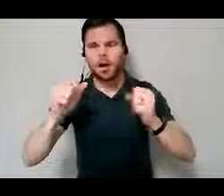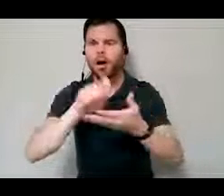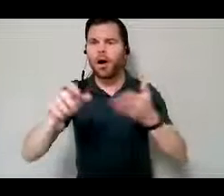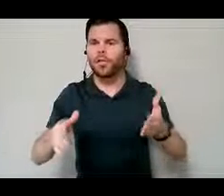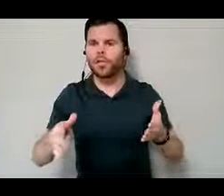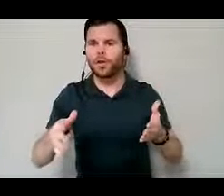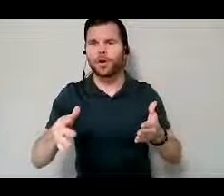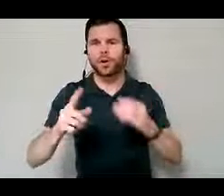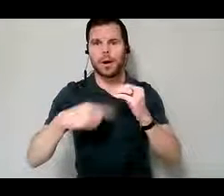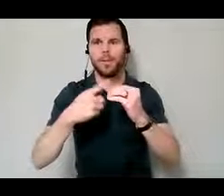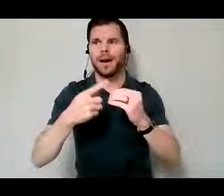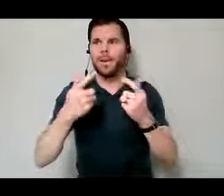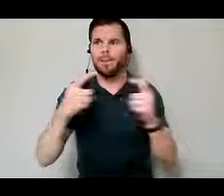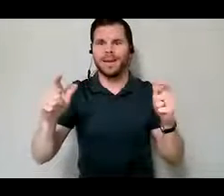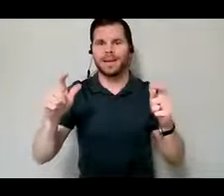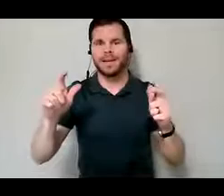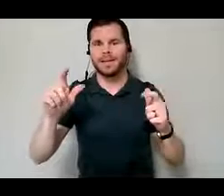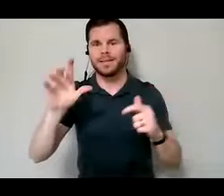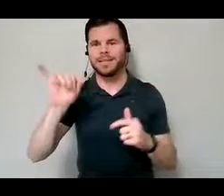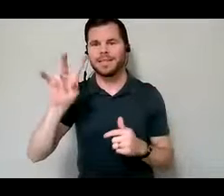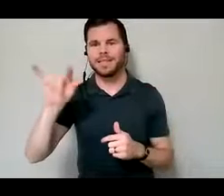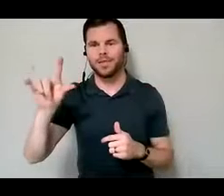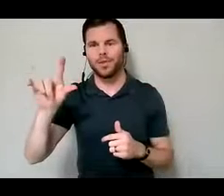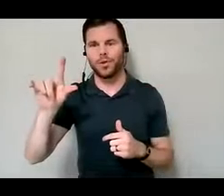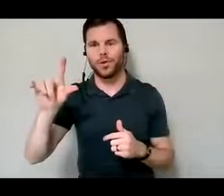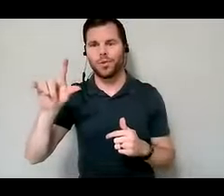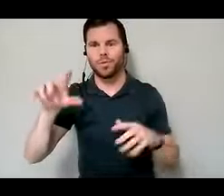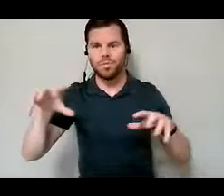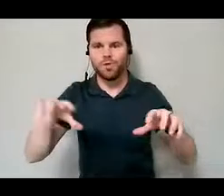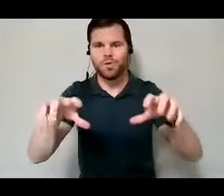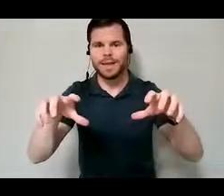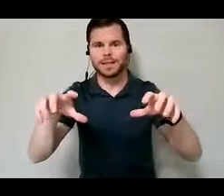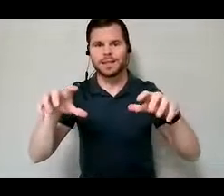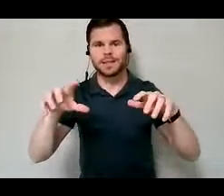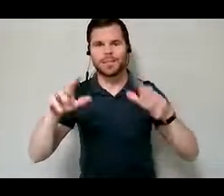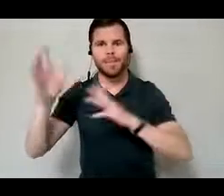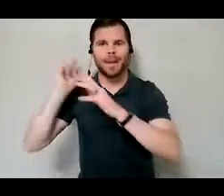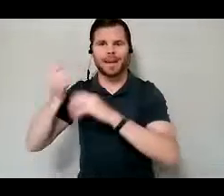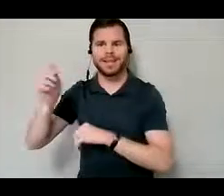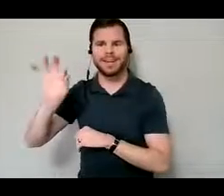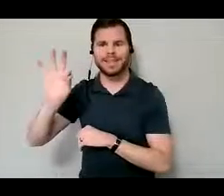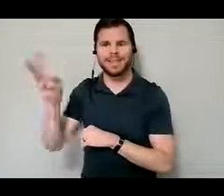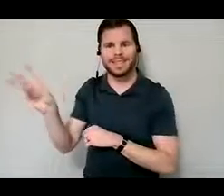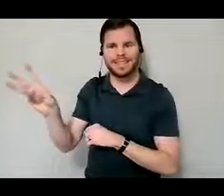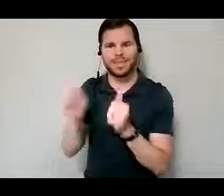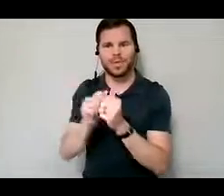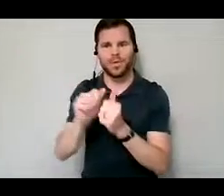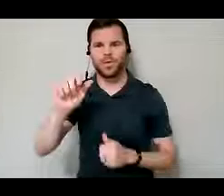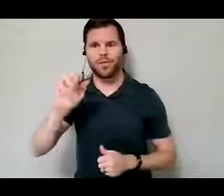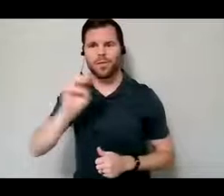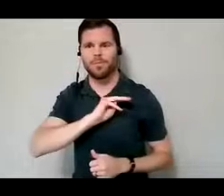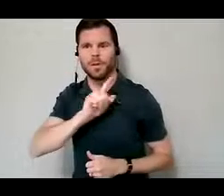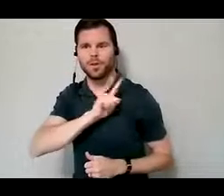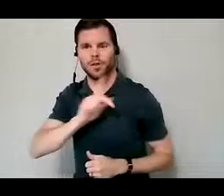rights movement, working alongside Dr. Martin Luther King Jr. You have the Harlem Renaissance in here. You